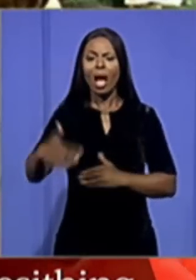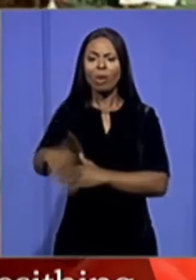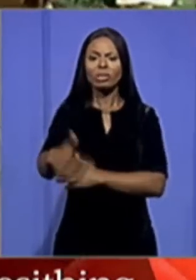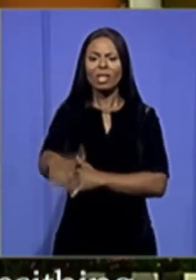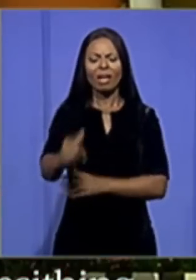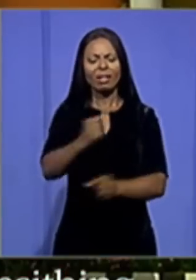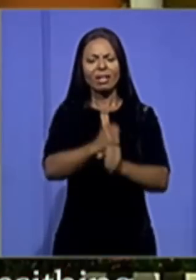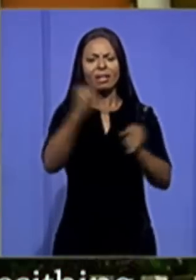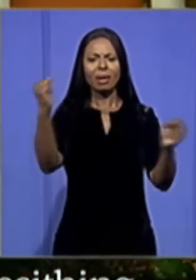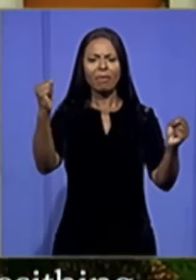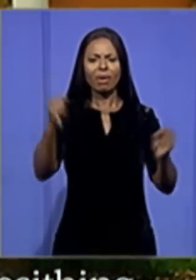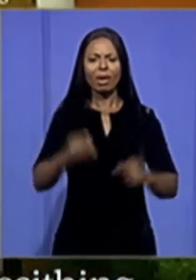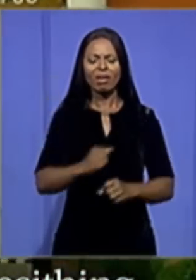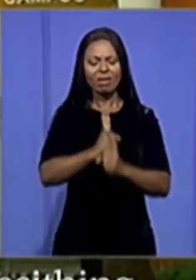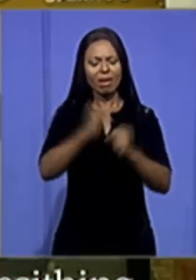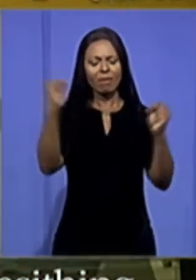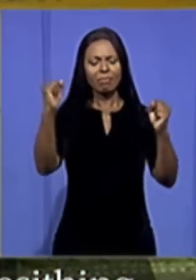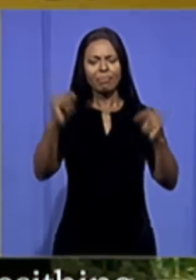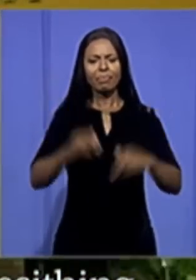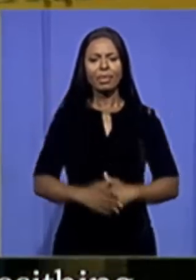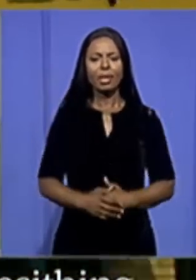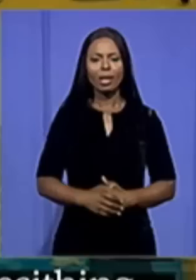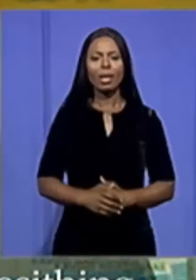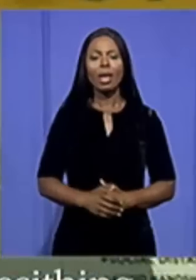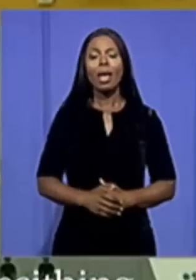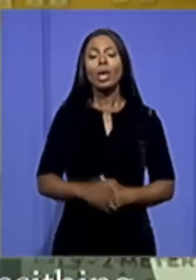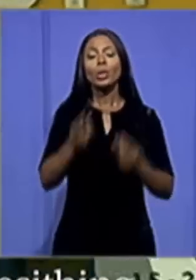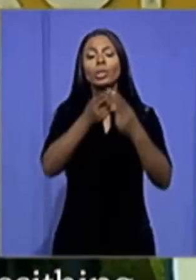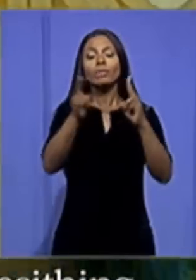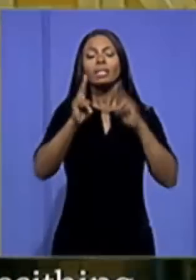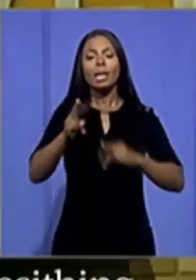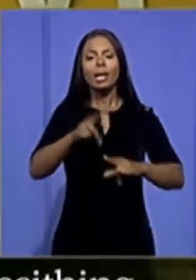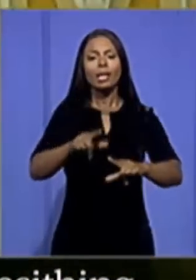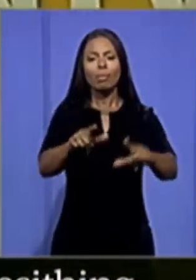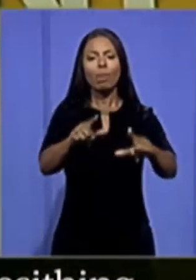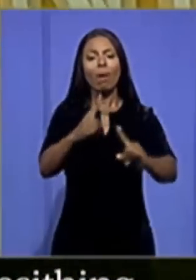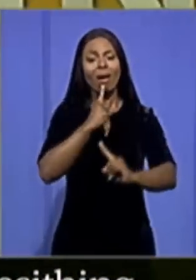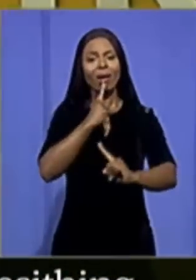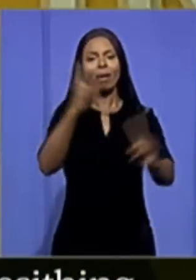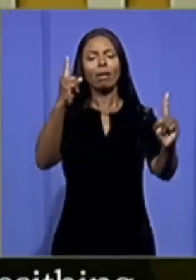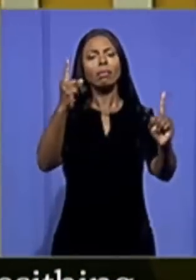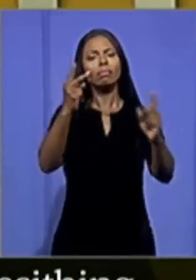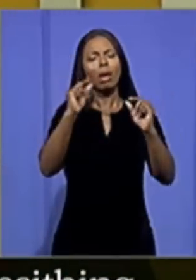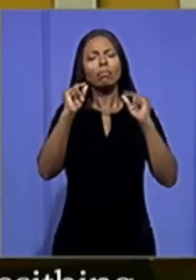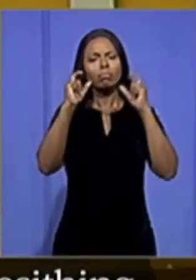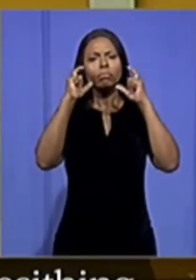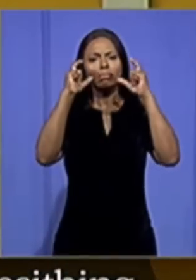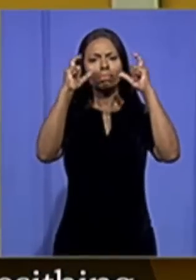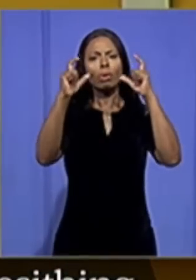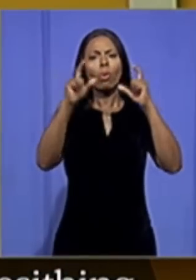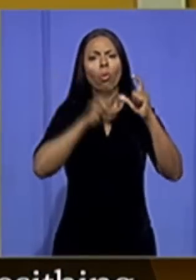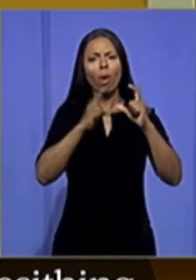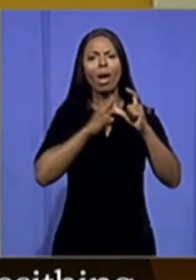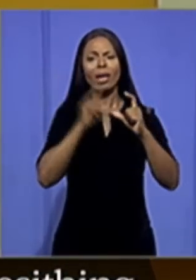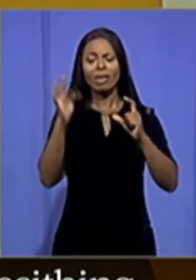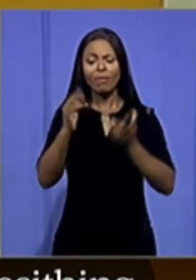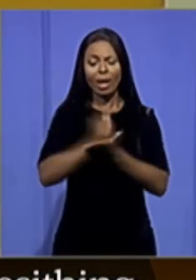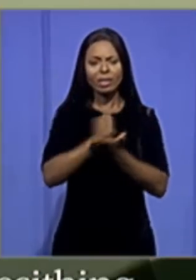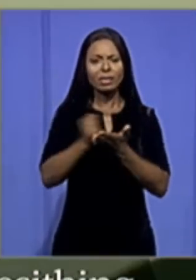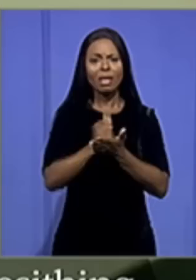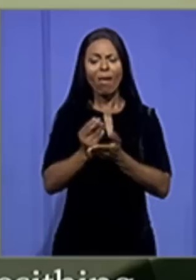on our watch. University ya Limpopo e ntšhitše taelo ya baithuti ba baswa gore ba tlhokomele go jabetšwa mašeleng a bona ge ba